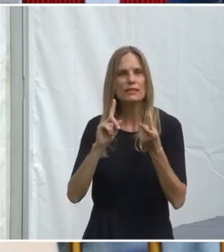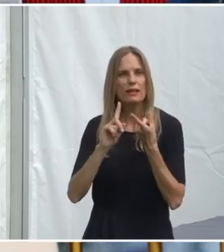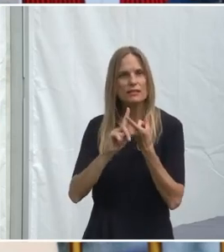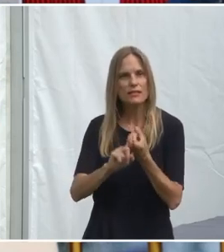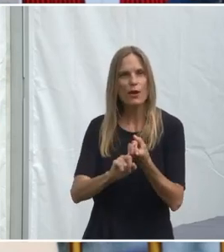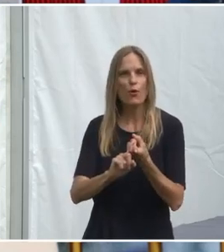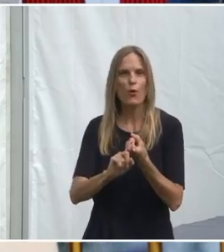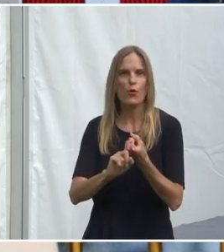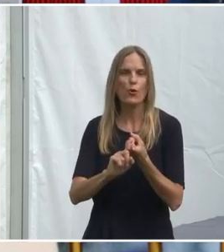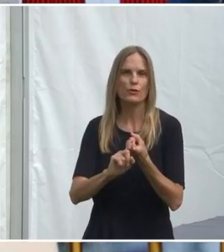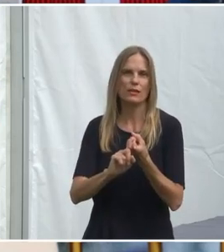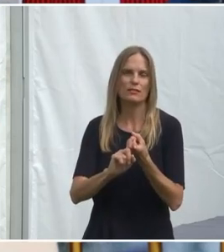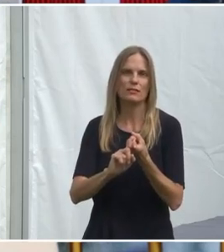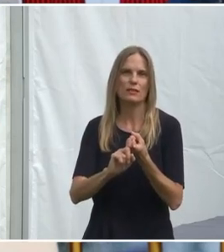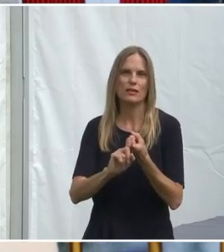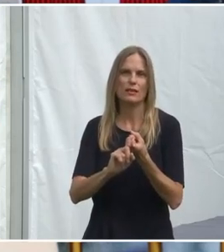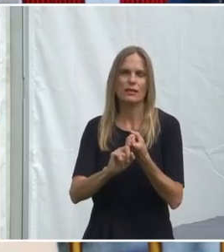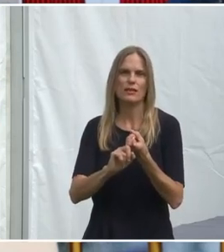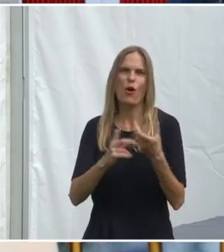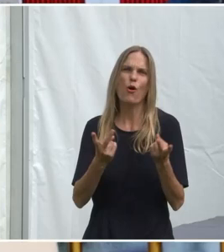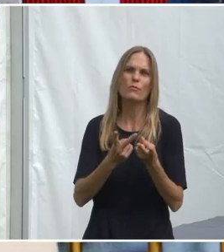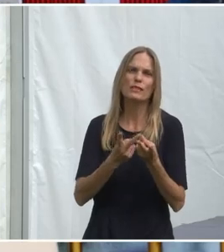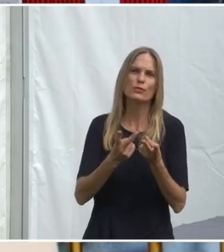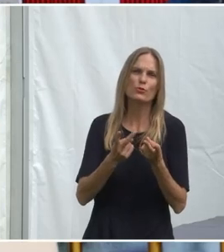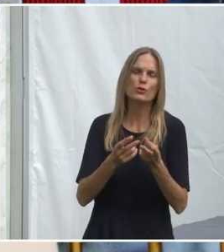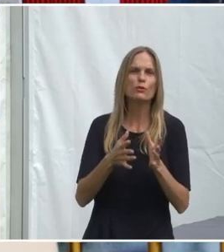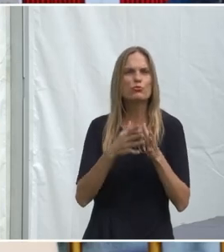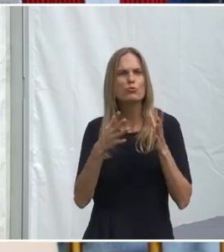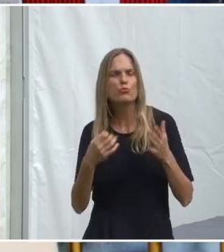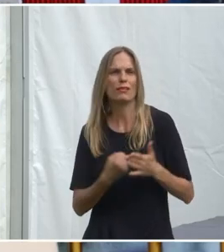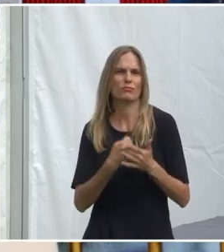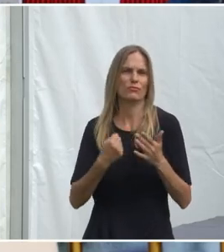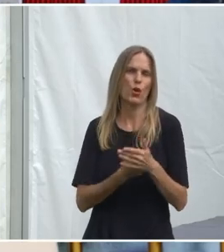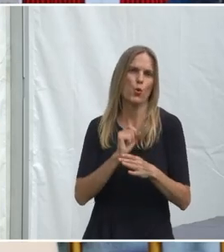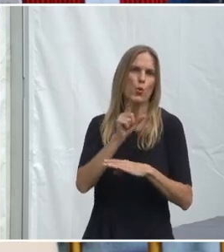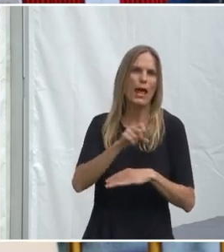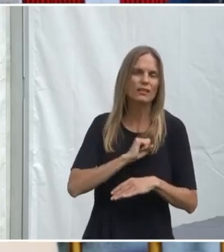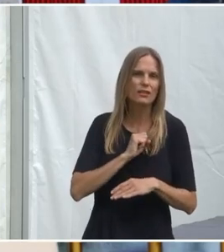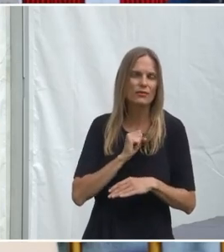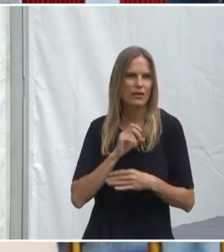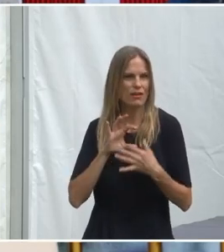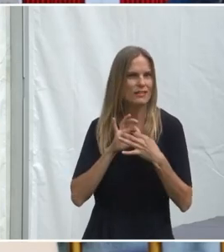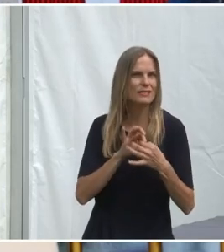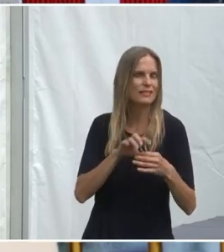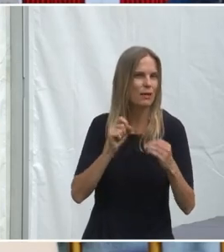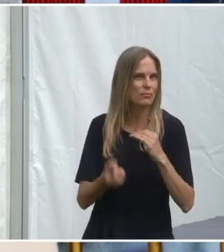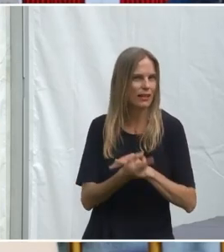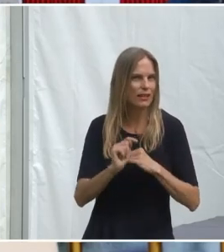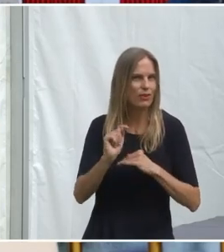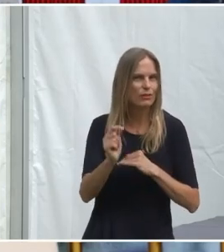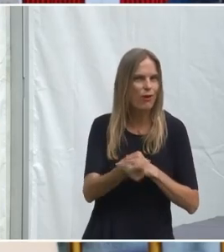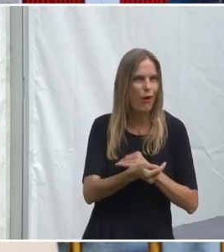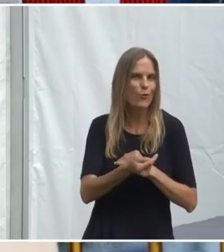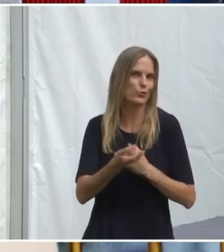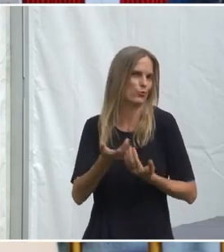to build this bit more the bridging ties, and the, you know, the big kind of challenges with integration in the past was like, how do you